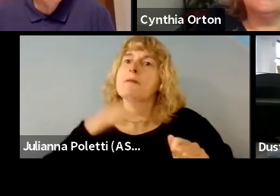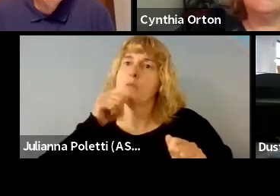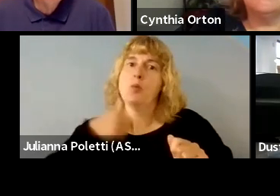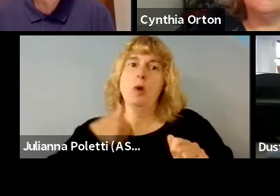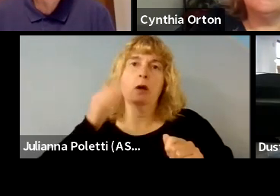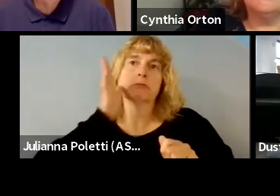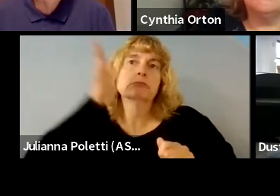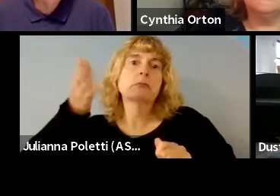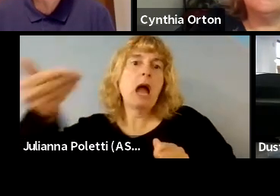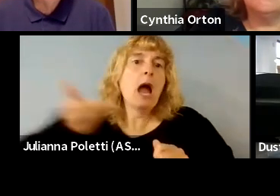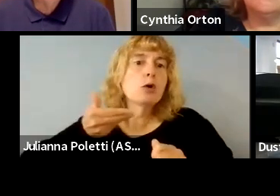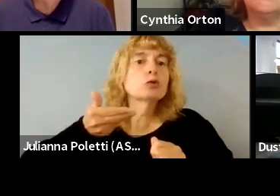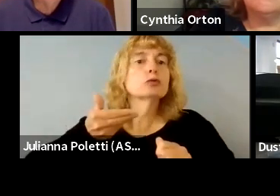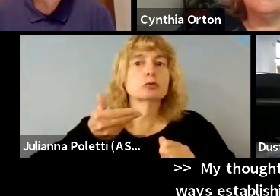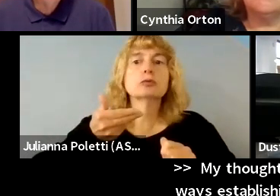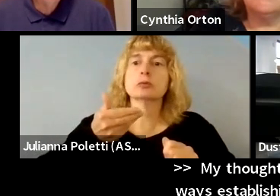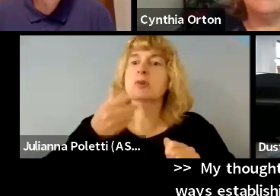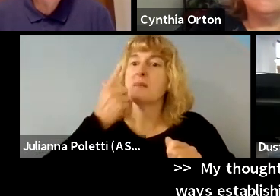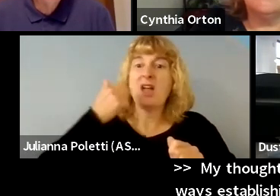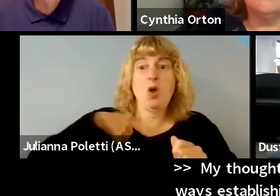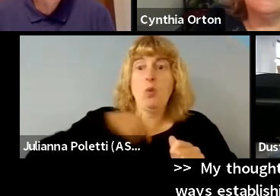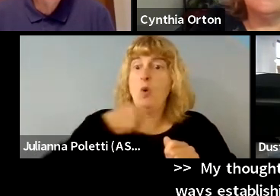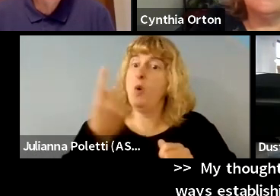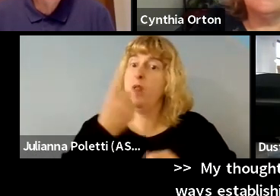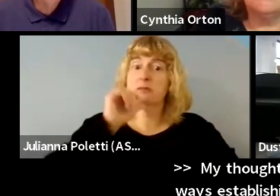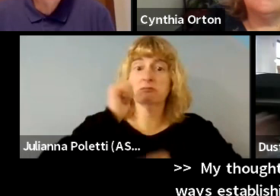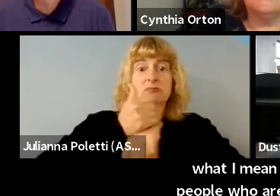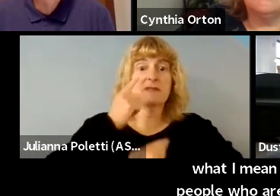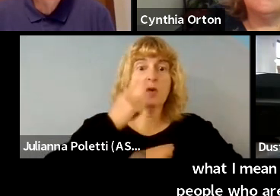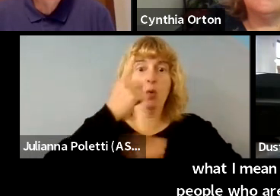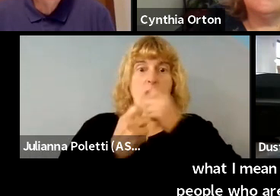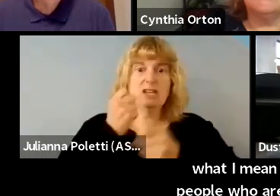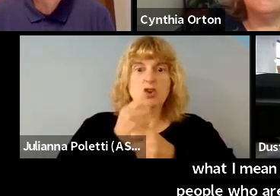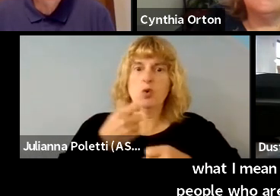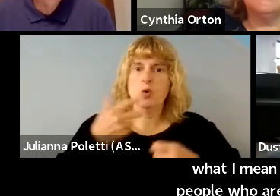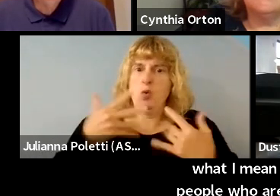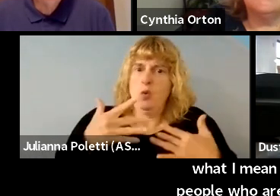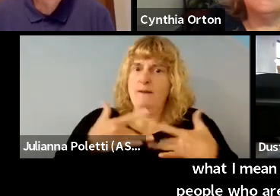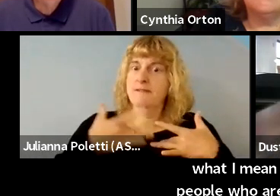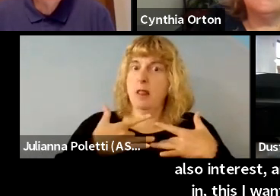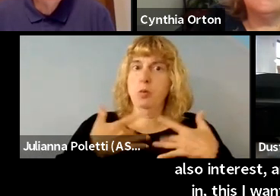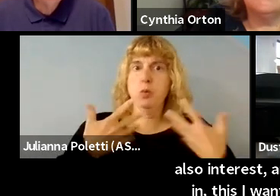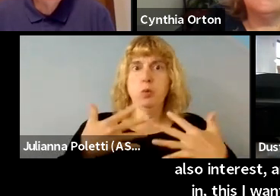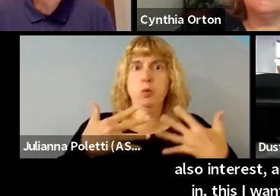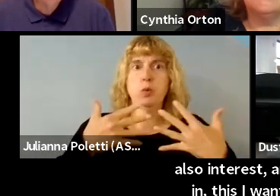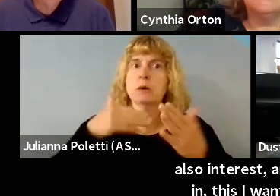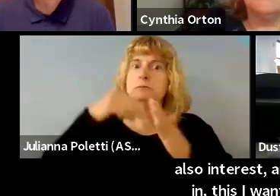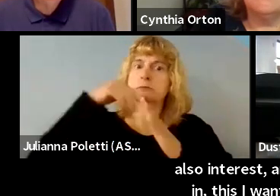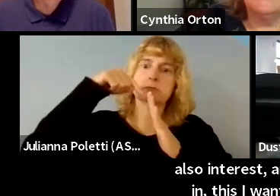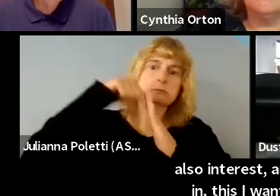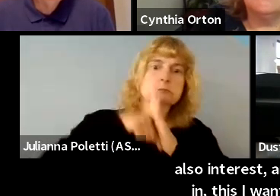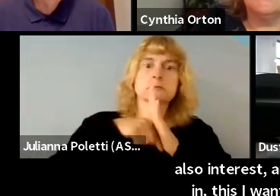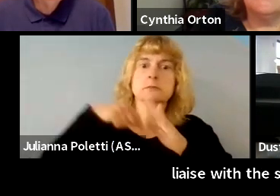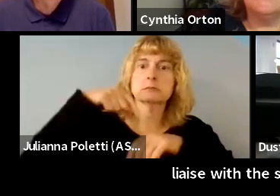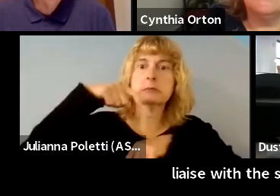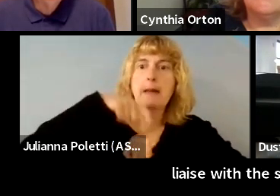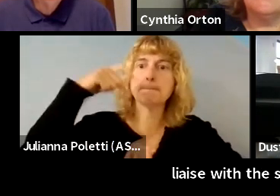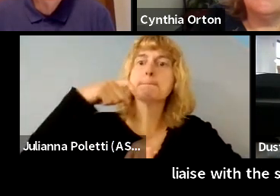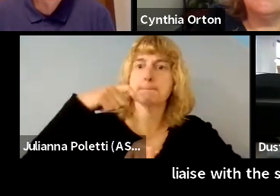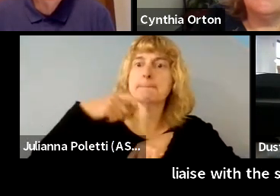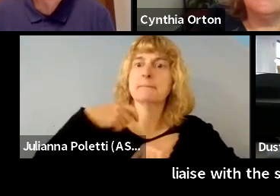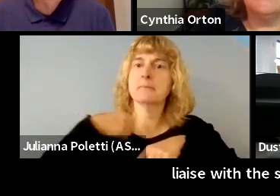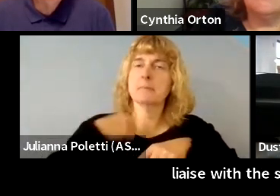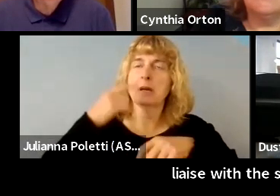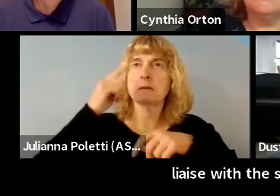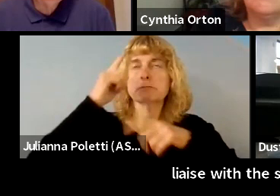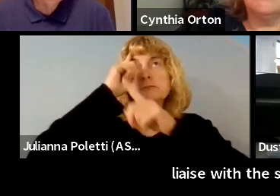because we're only around for a year. It feels like a pretty intense time, and I'm imagining questions and uncertainties and lots of things